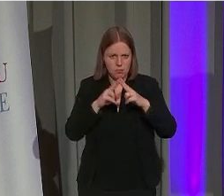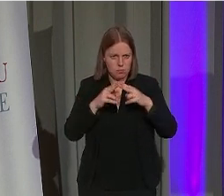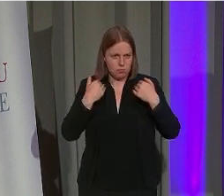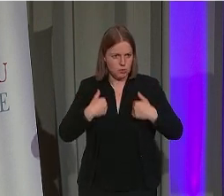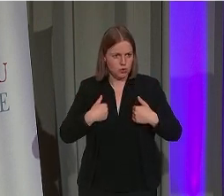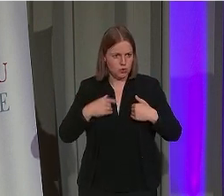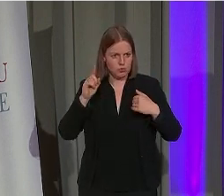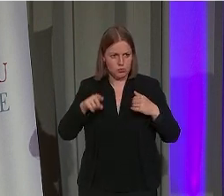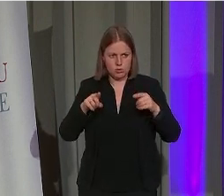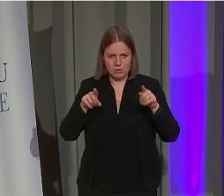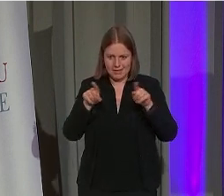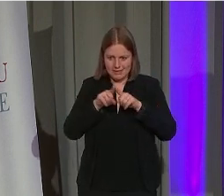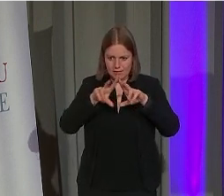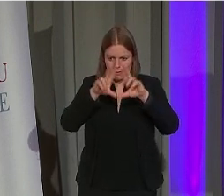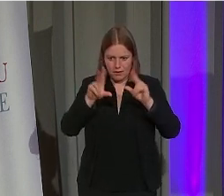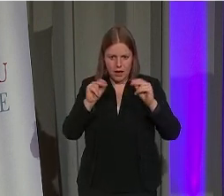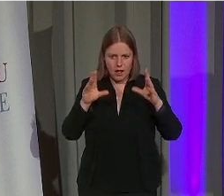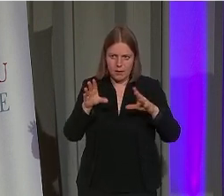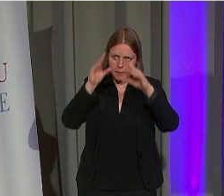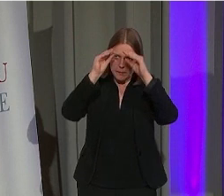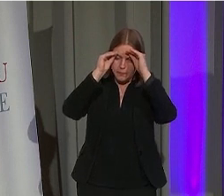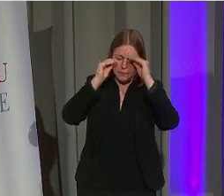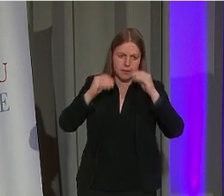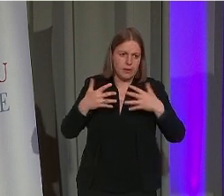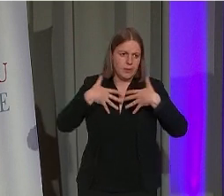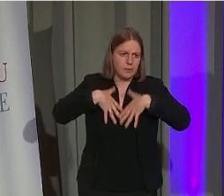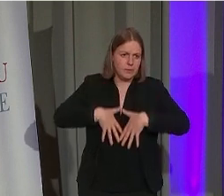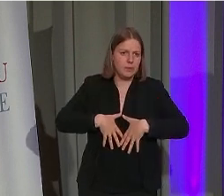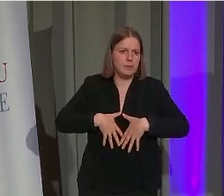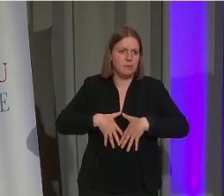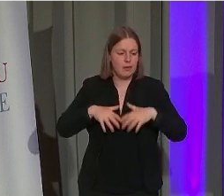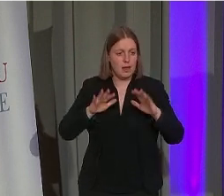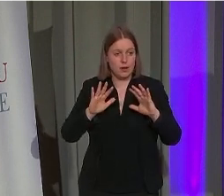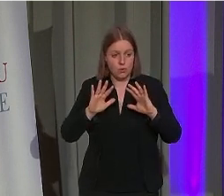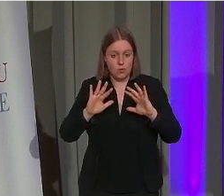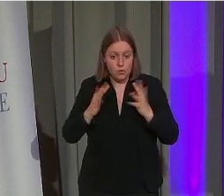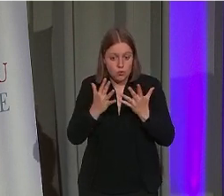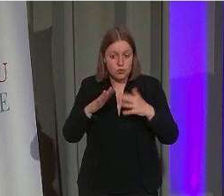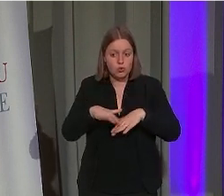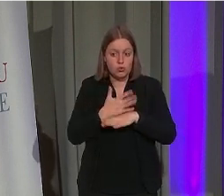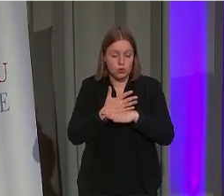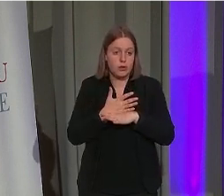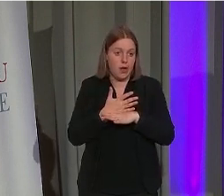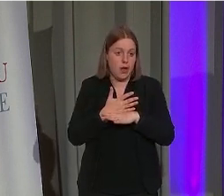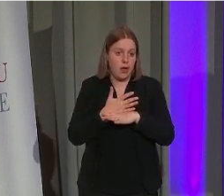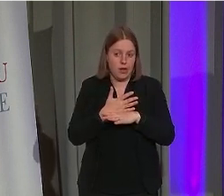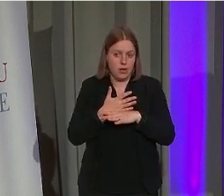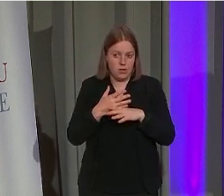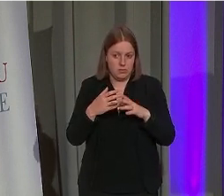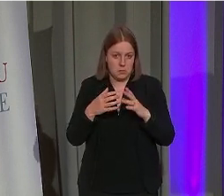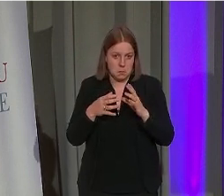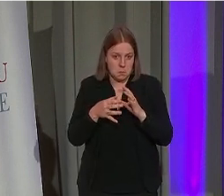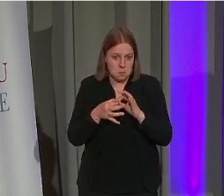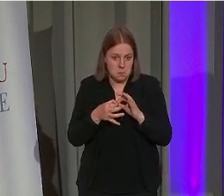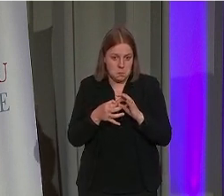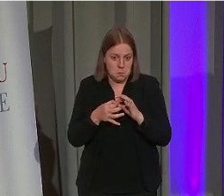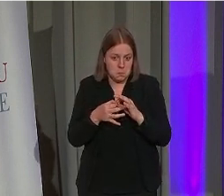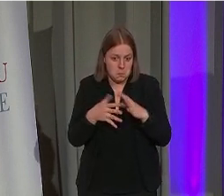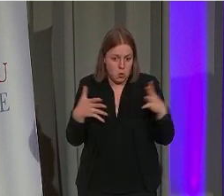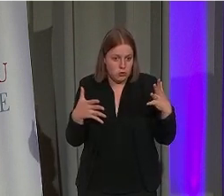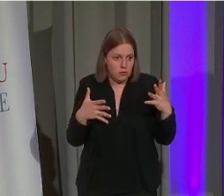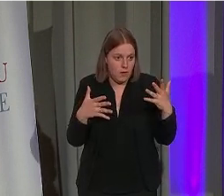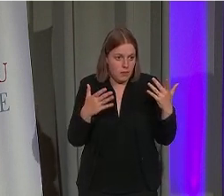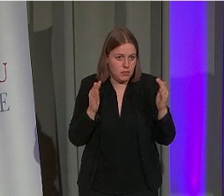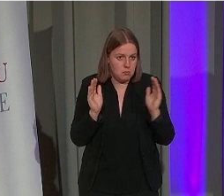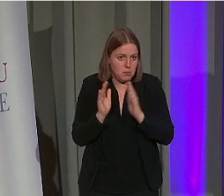of a target group or of people with disabilities. All visitors should experience the same story, and